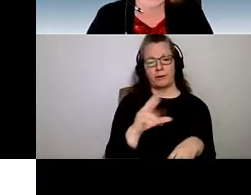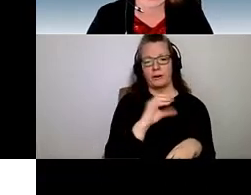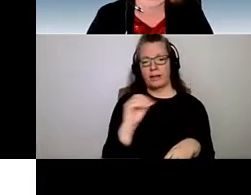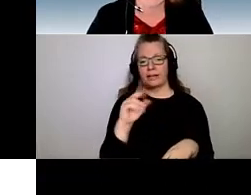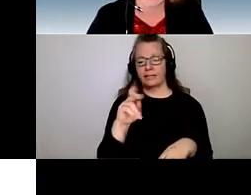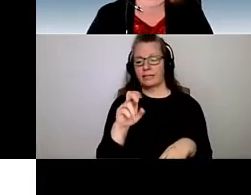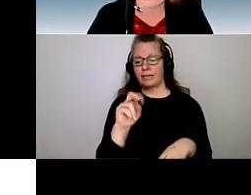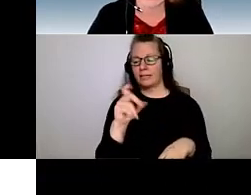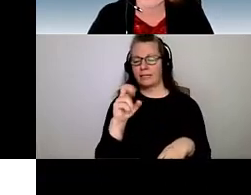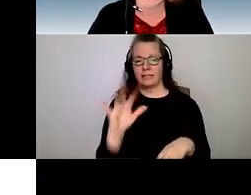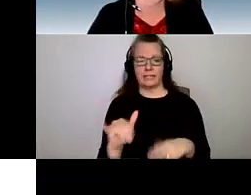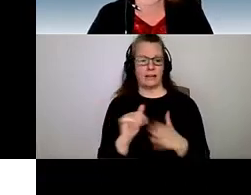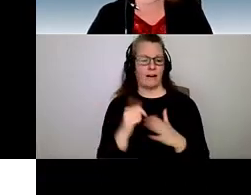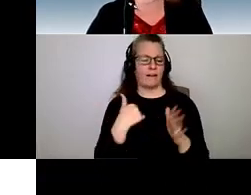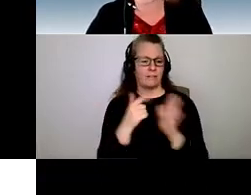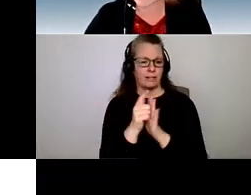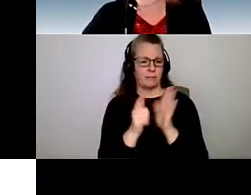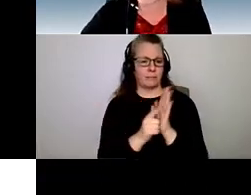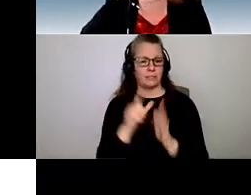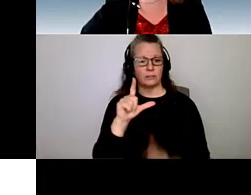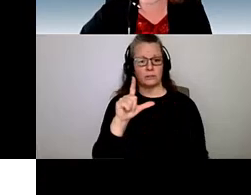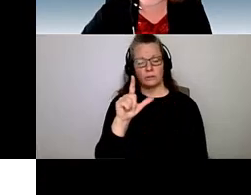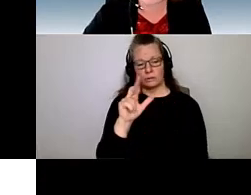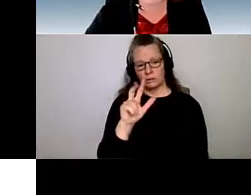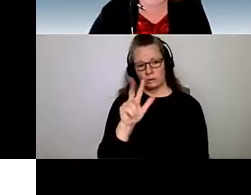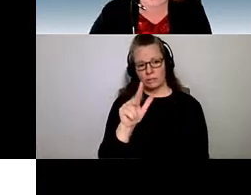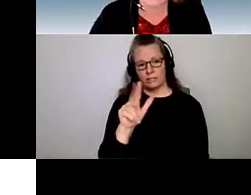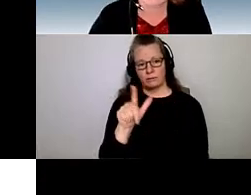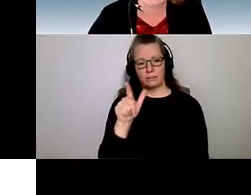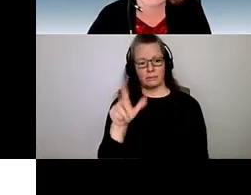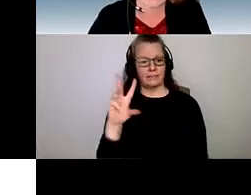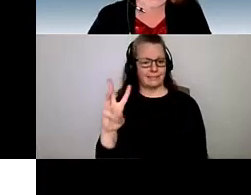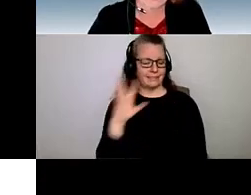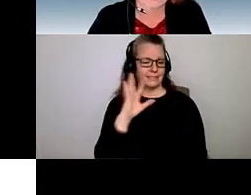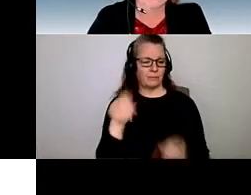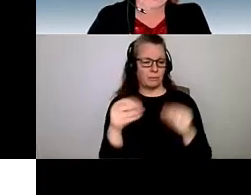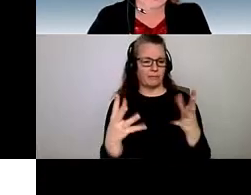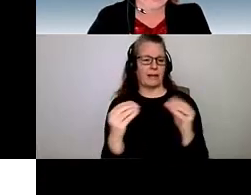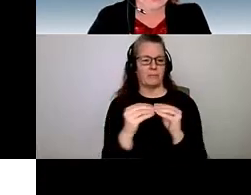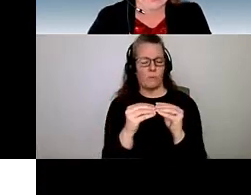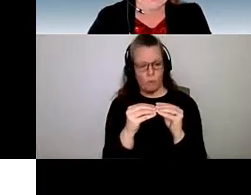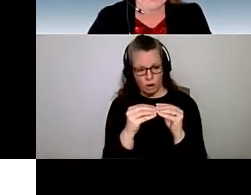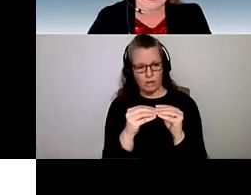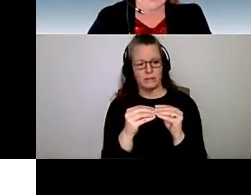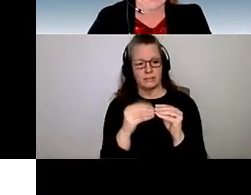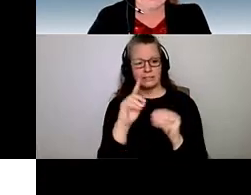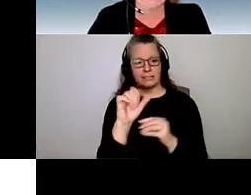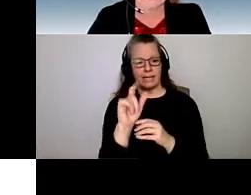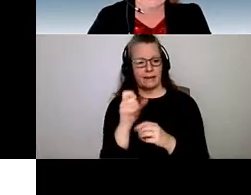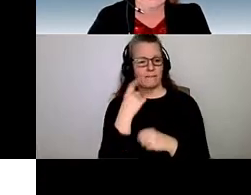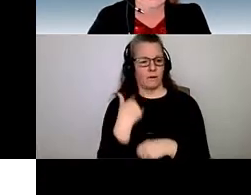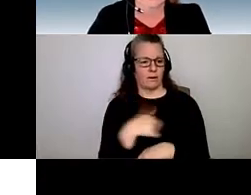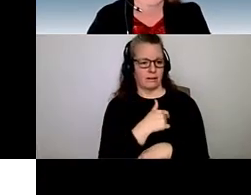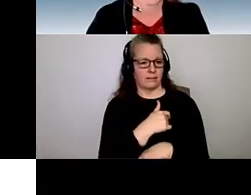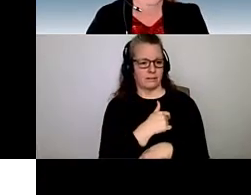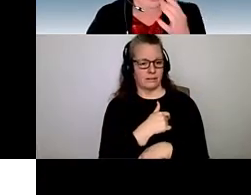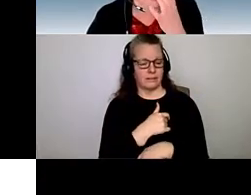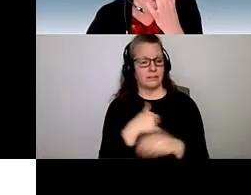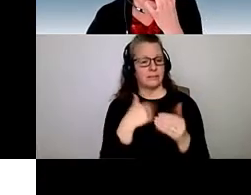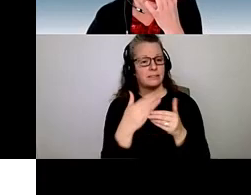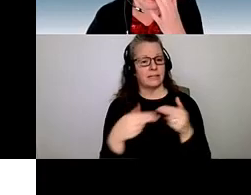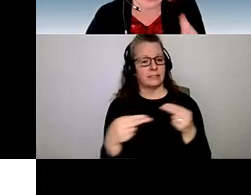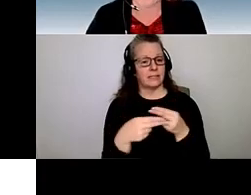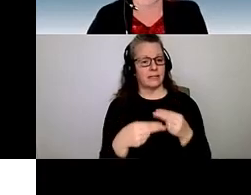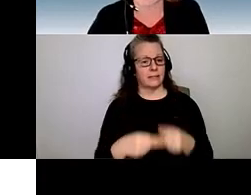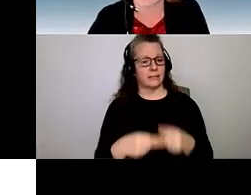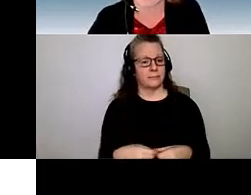Bill 23-1226, which will provide more frequent data for us. And we can go to the next slide. And